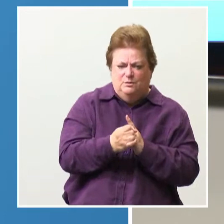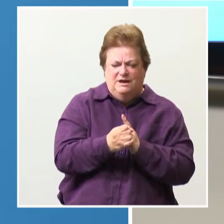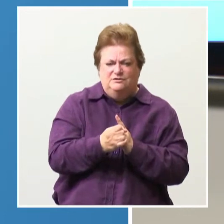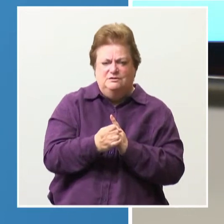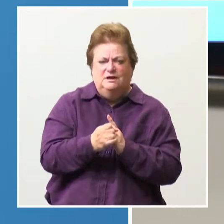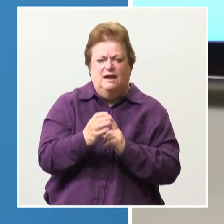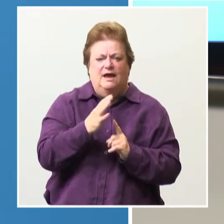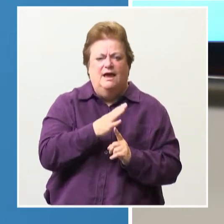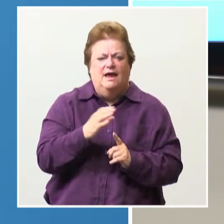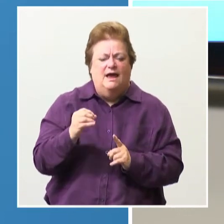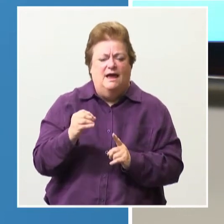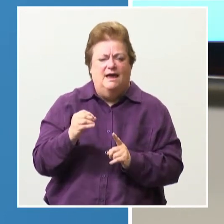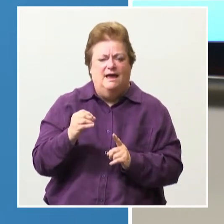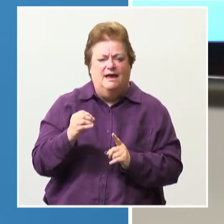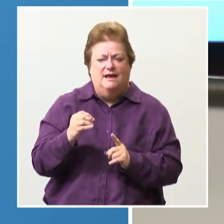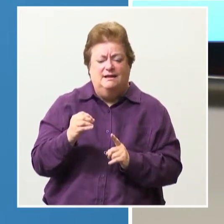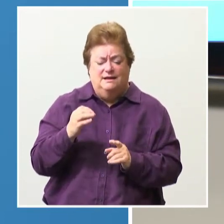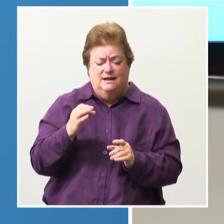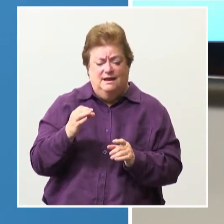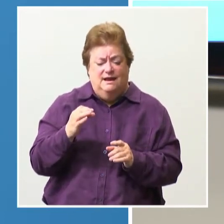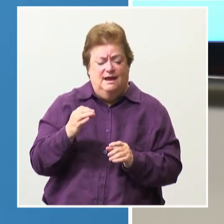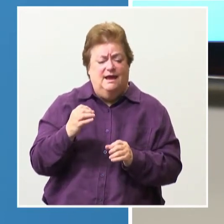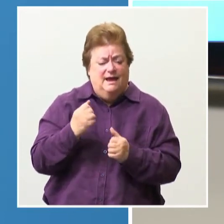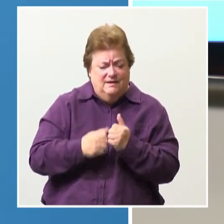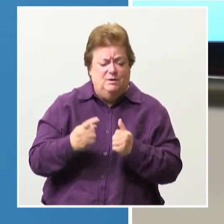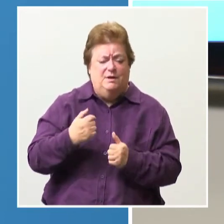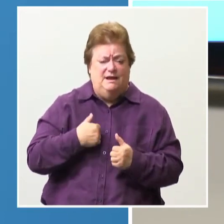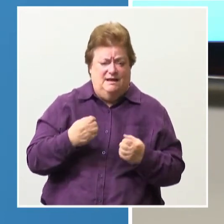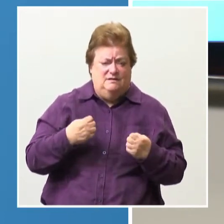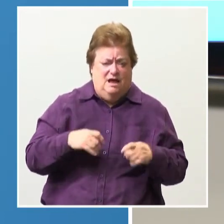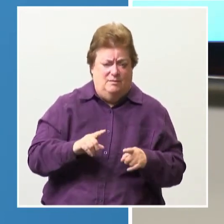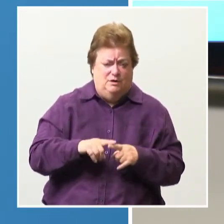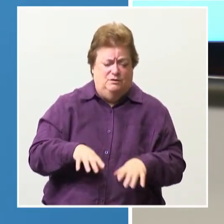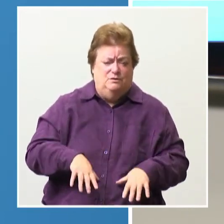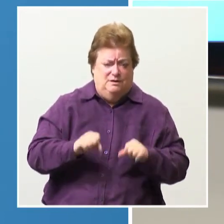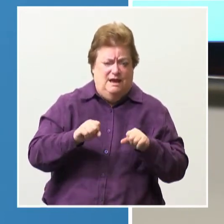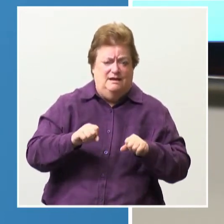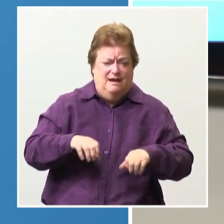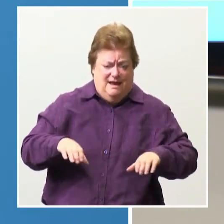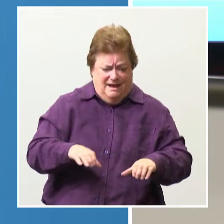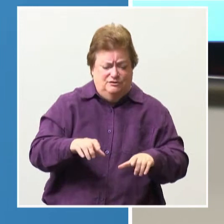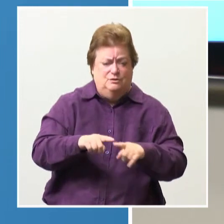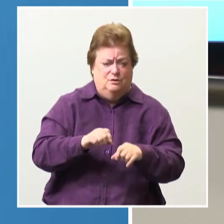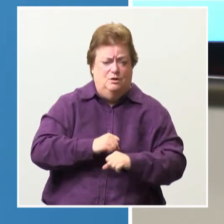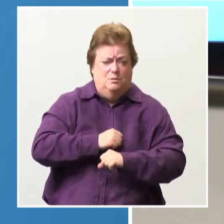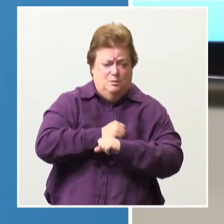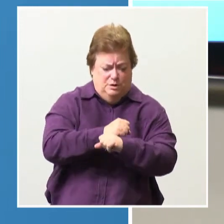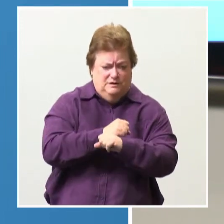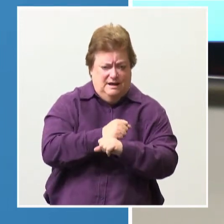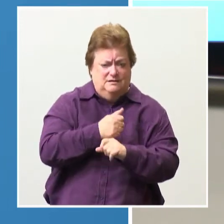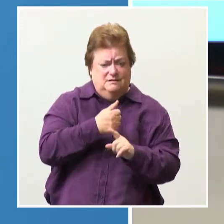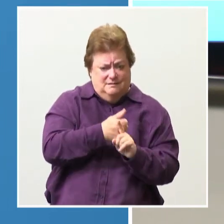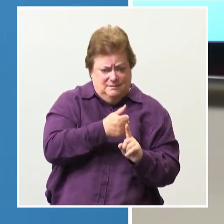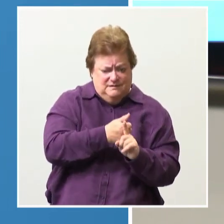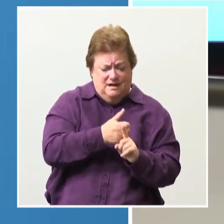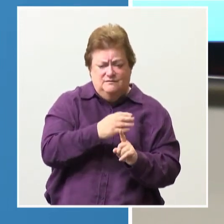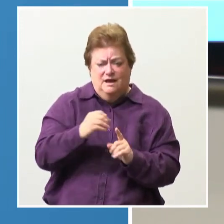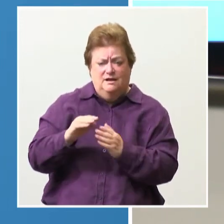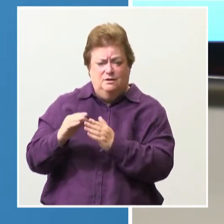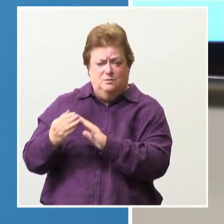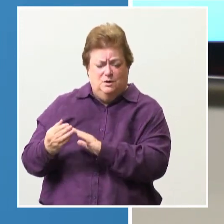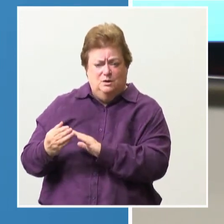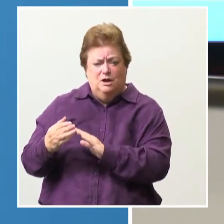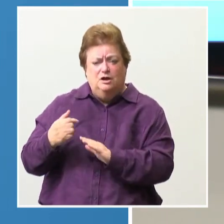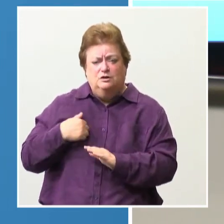and if the thought is everyone has an opportunity to take action and protect themselves and protect our community, so we're